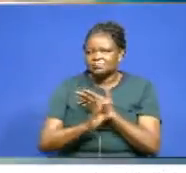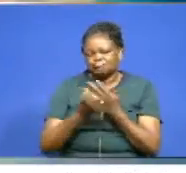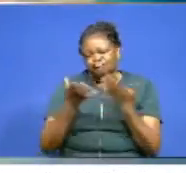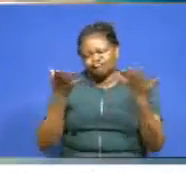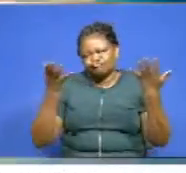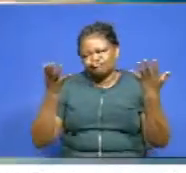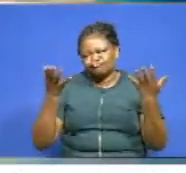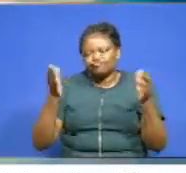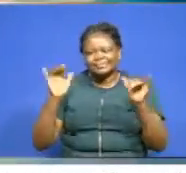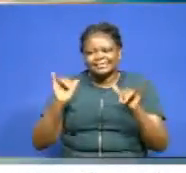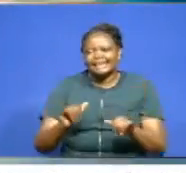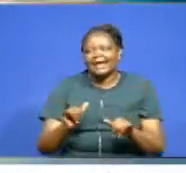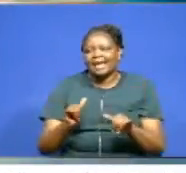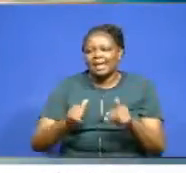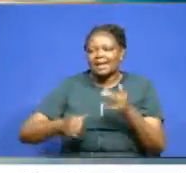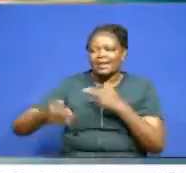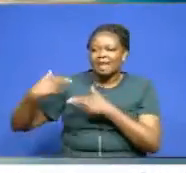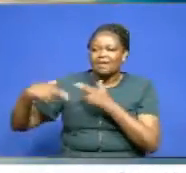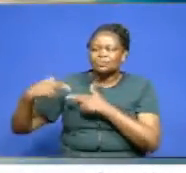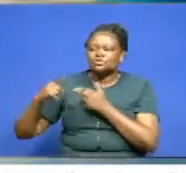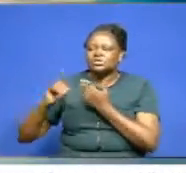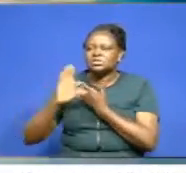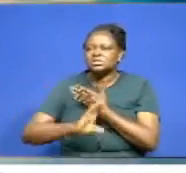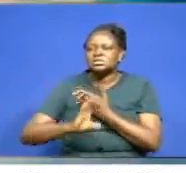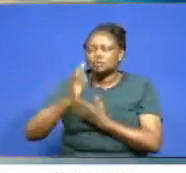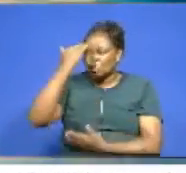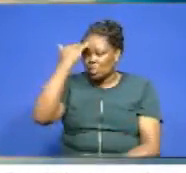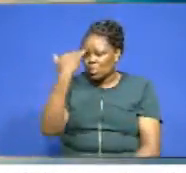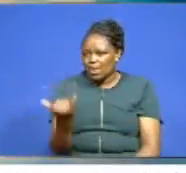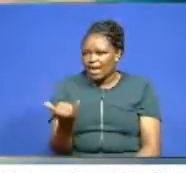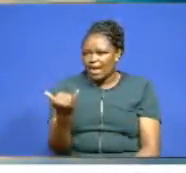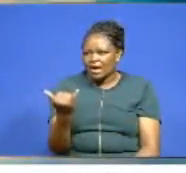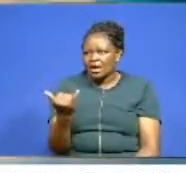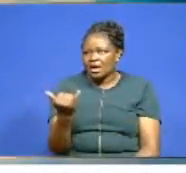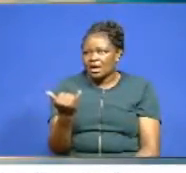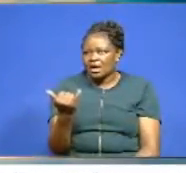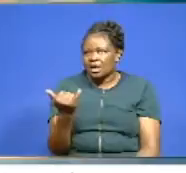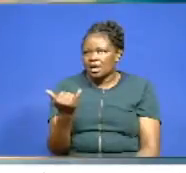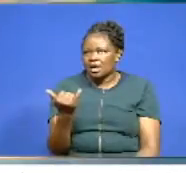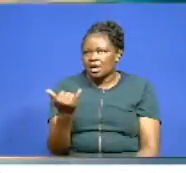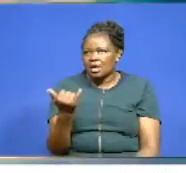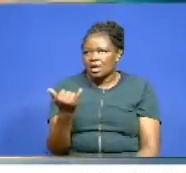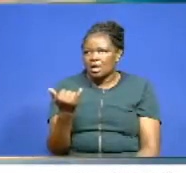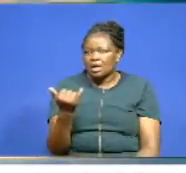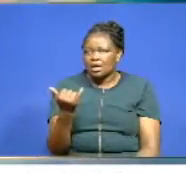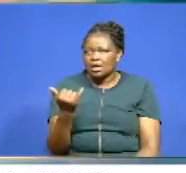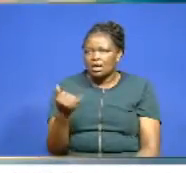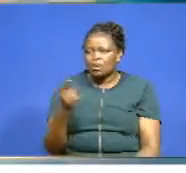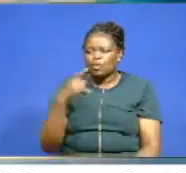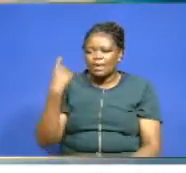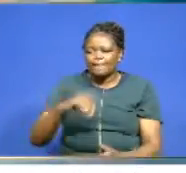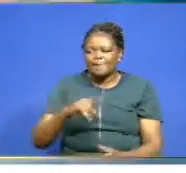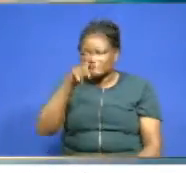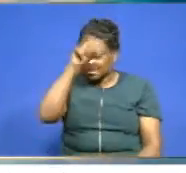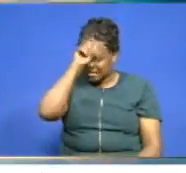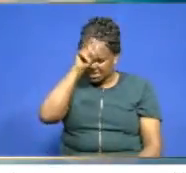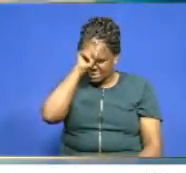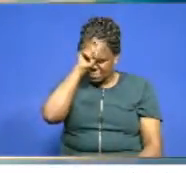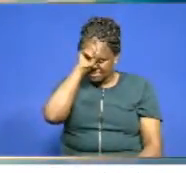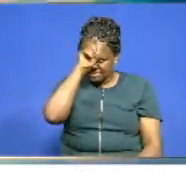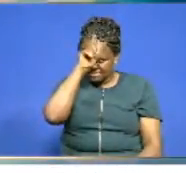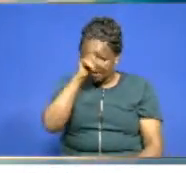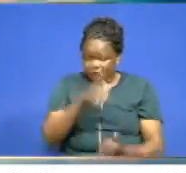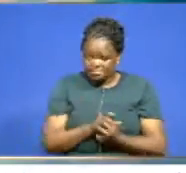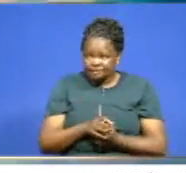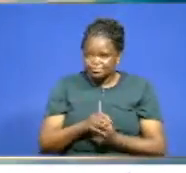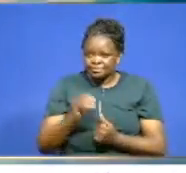It will remain to be the history in this country, because we beat Egypt in one of the qualifiers. We've